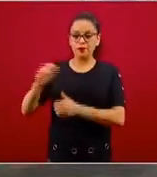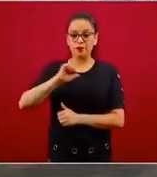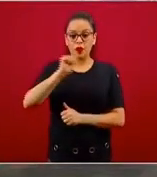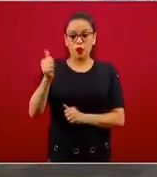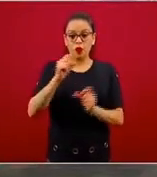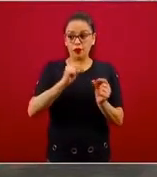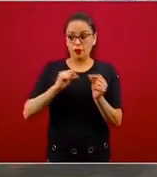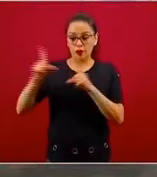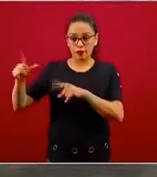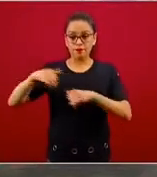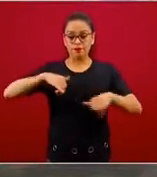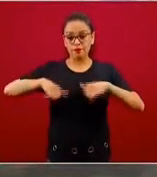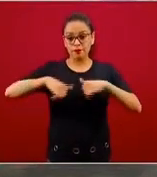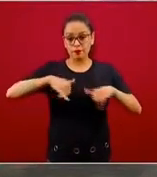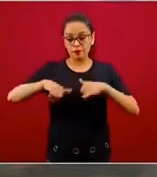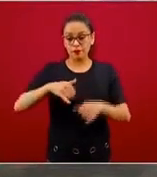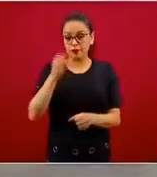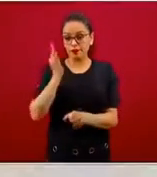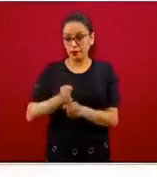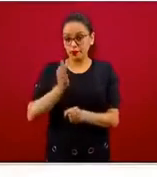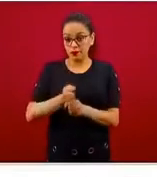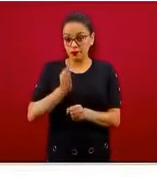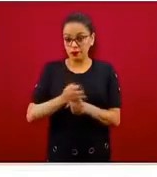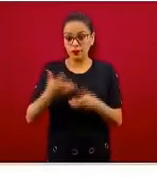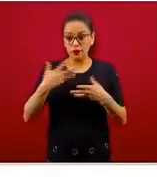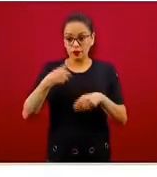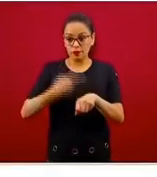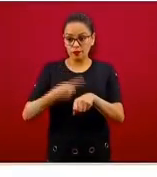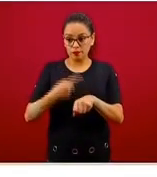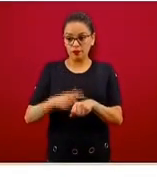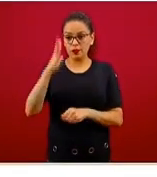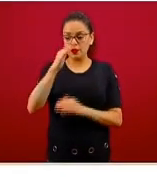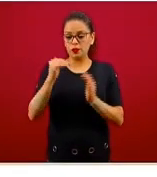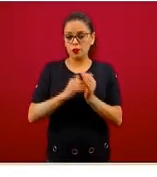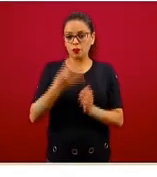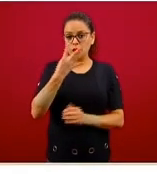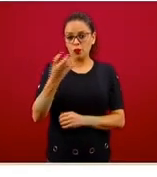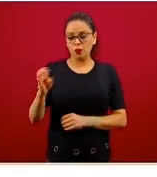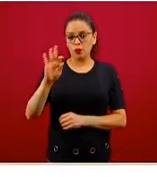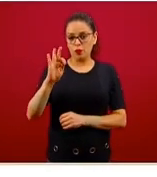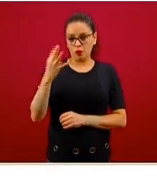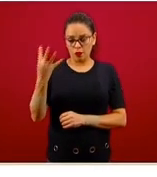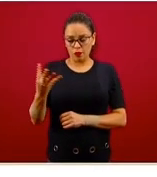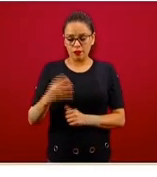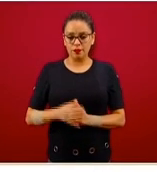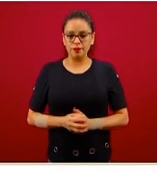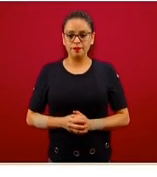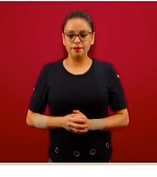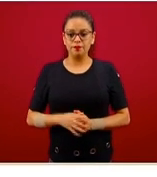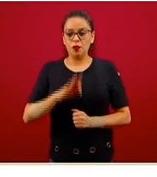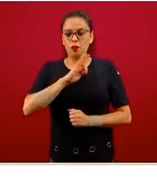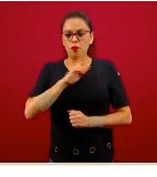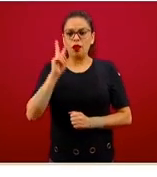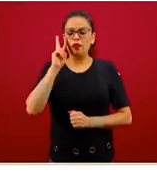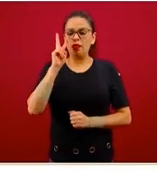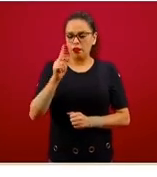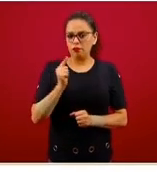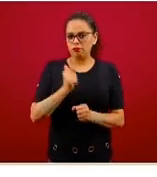raw data, to the raw numbers. Here we can focus on the active pandemic in our country, which